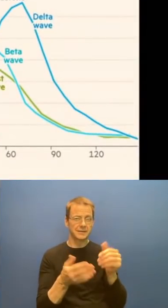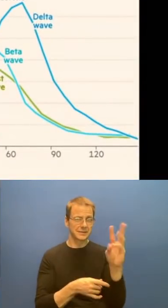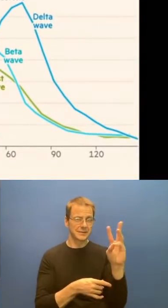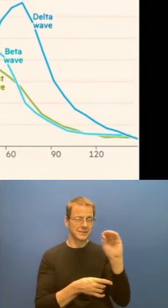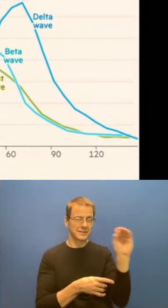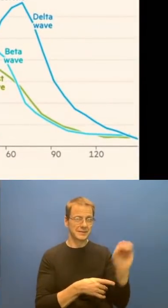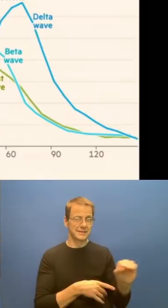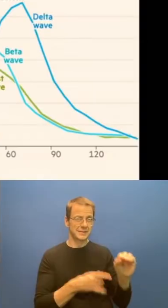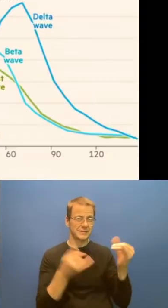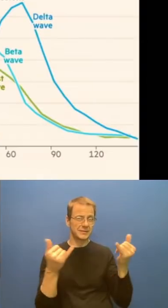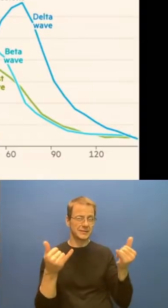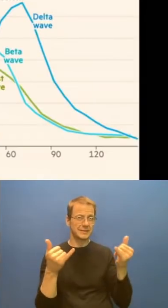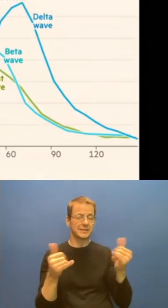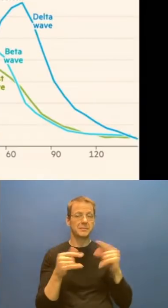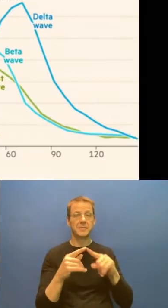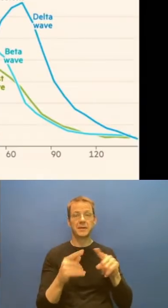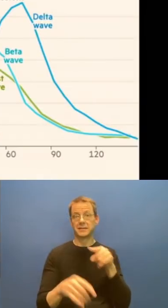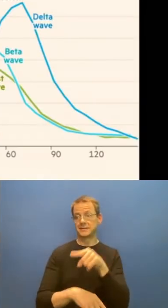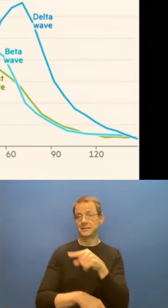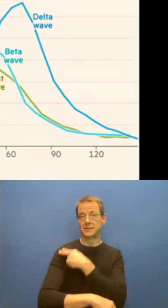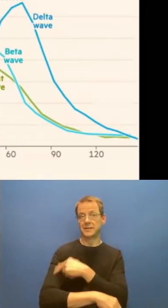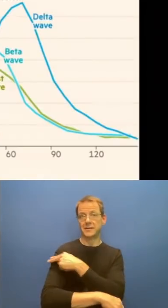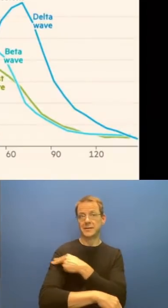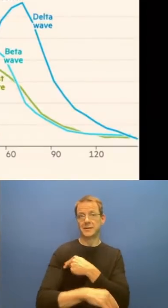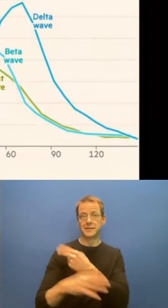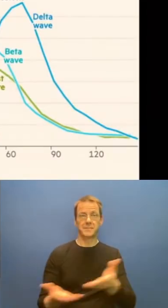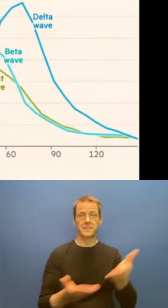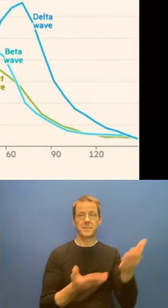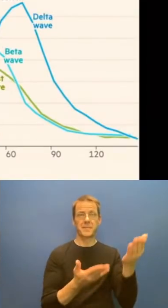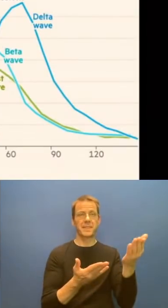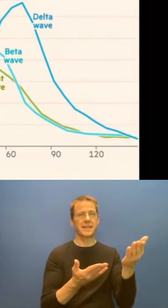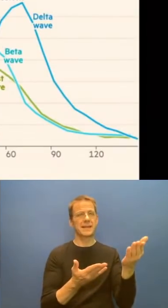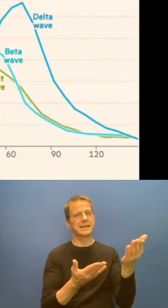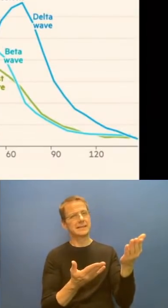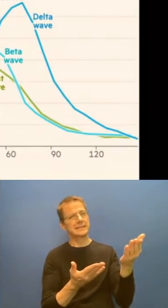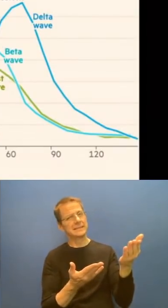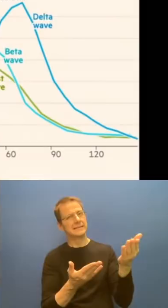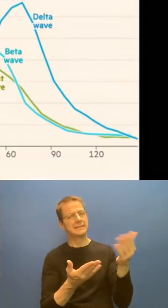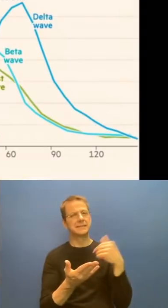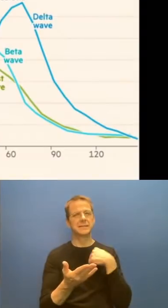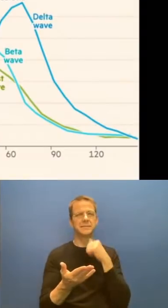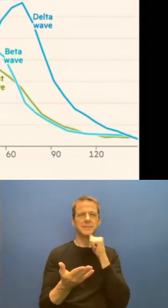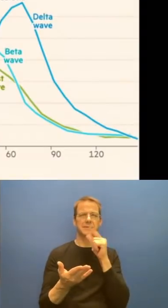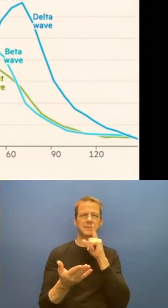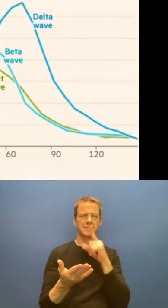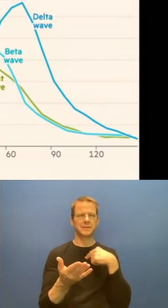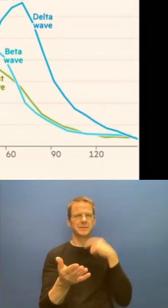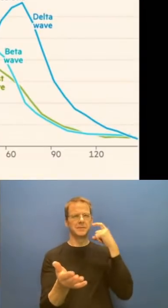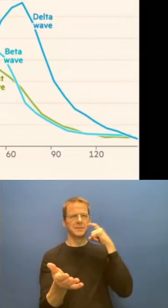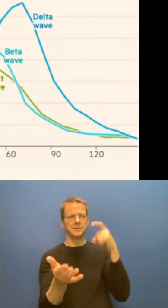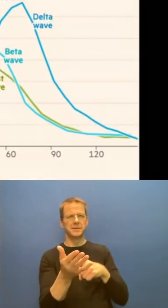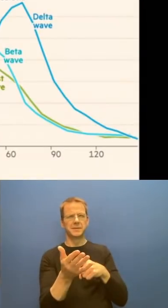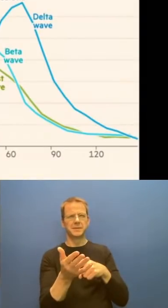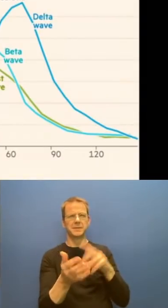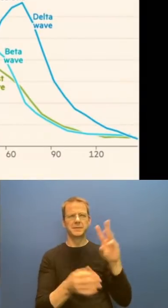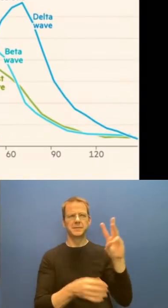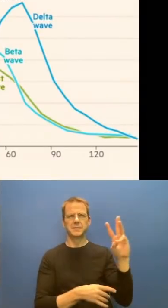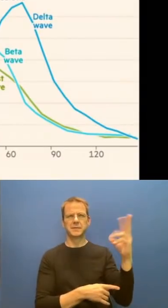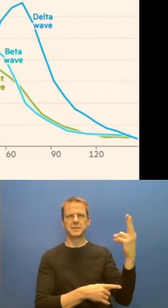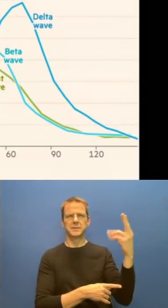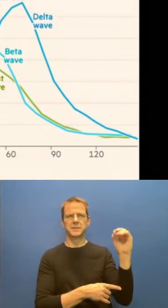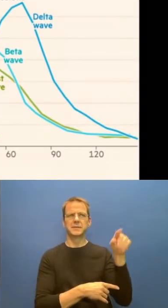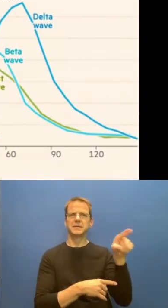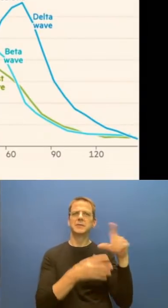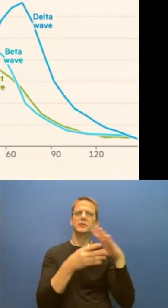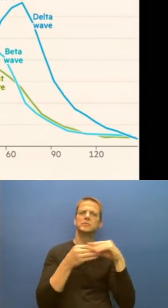these statements put out by the WHO and others that this is a less virulent virus. I don't know what they're basing that on because I'm not